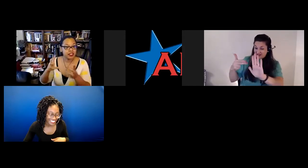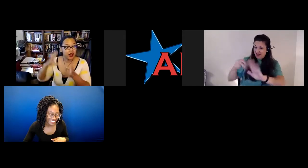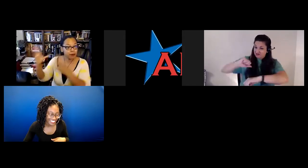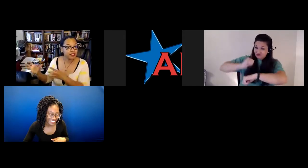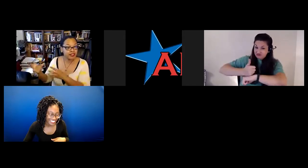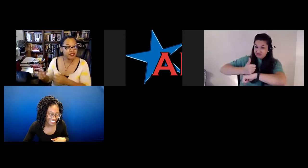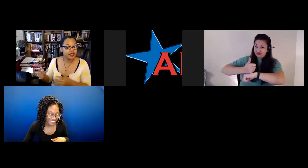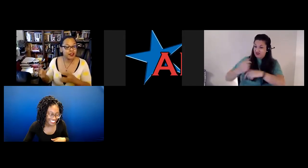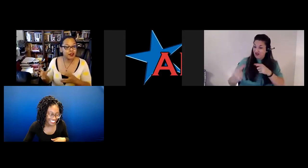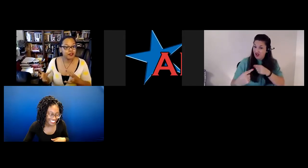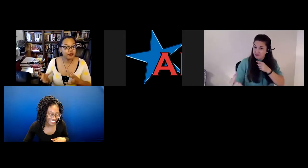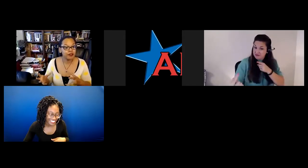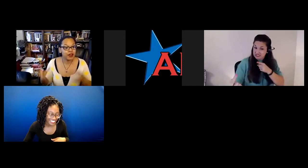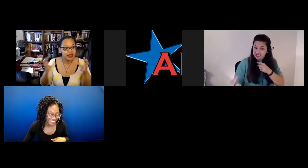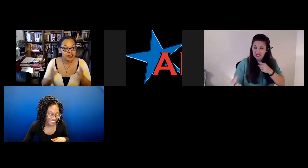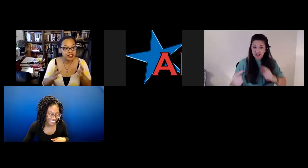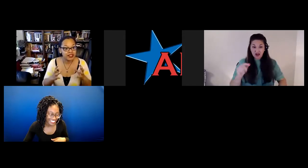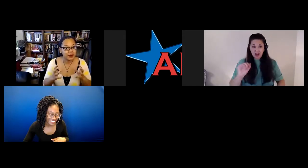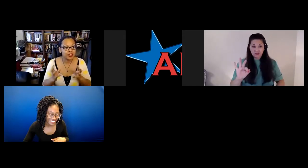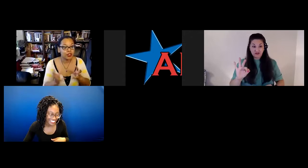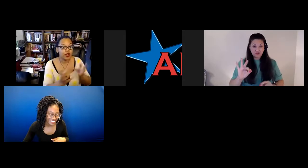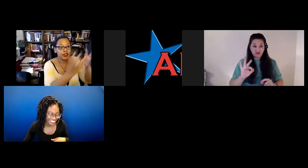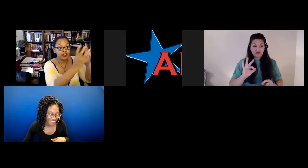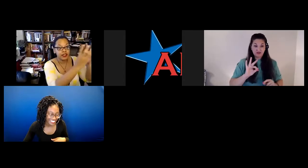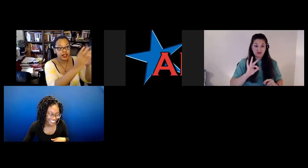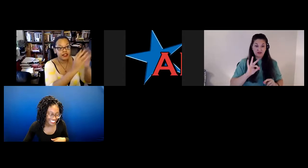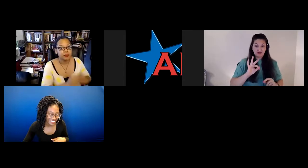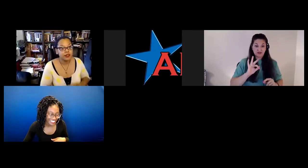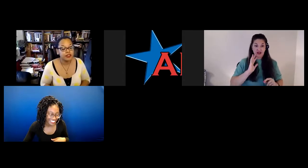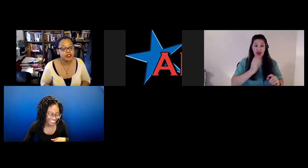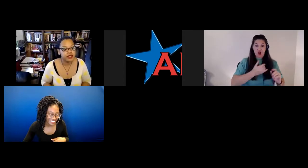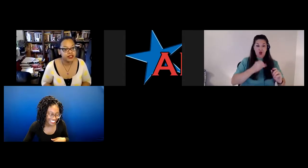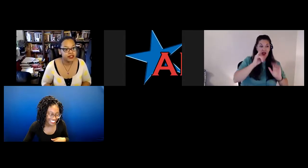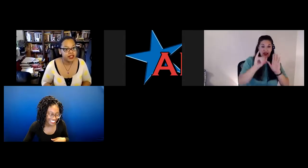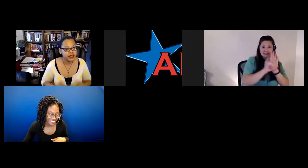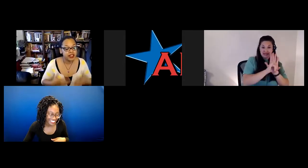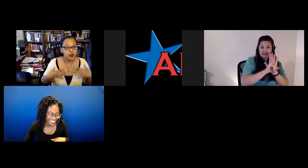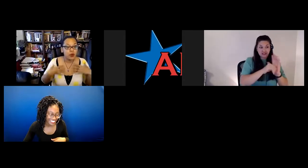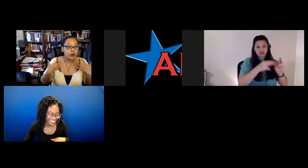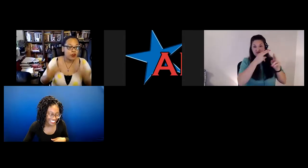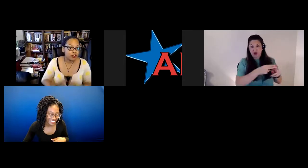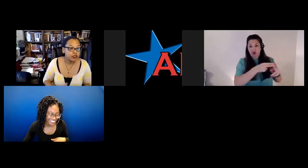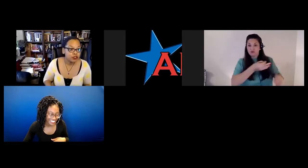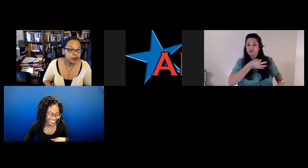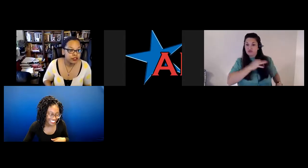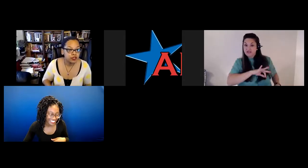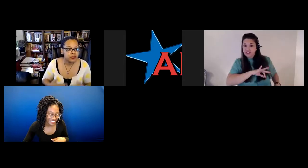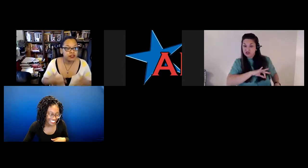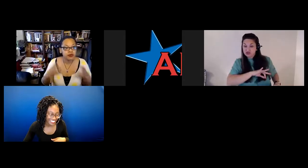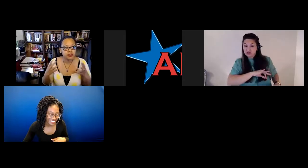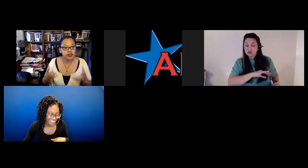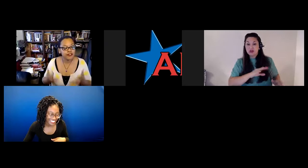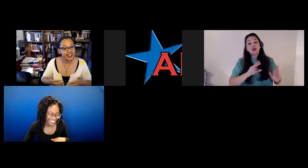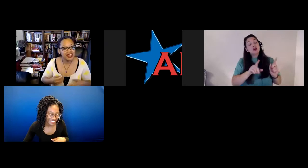the opposite of identities that we laud as privileged identities. And what we also do as humans